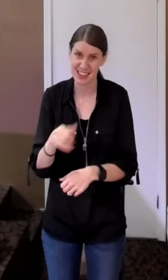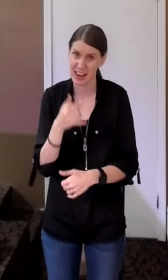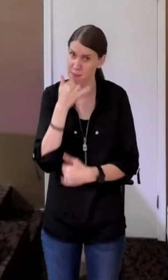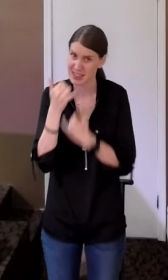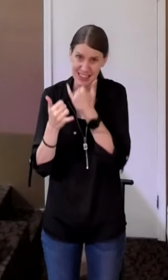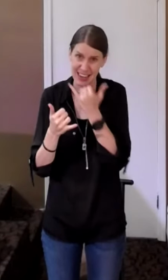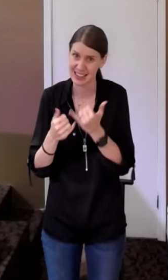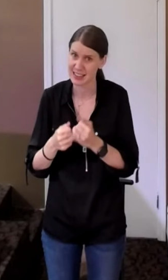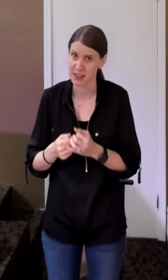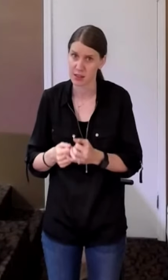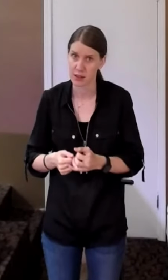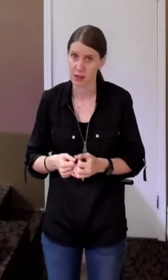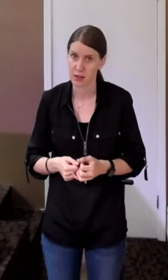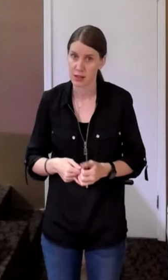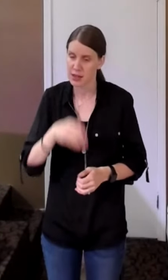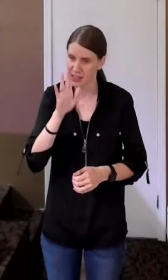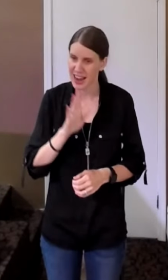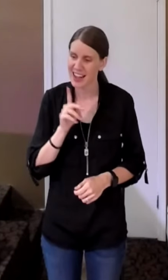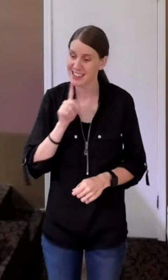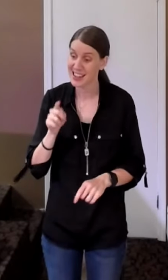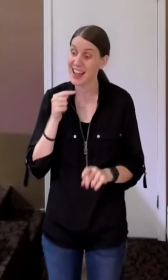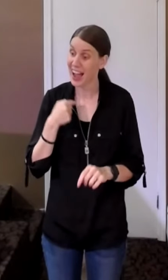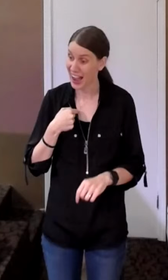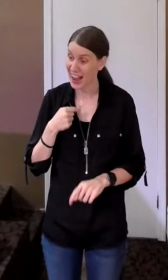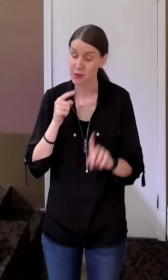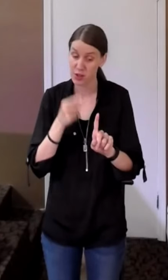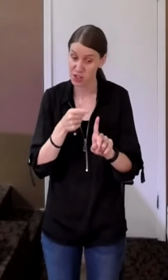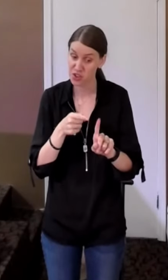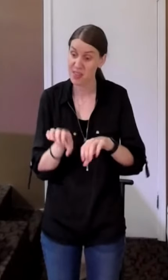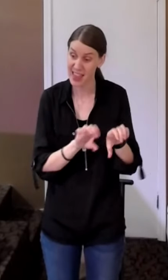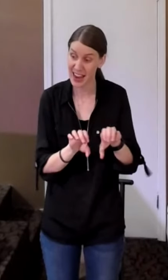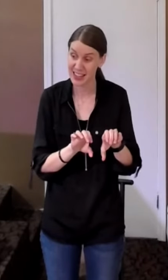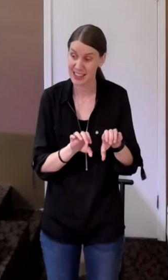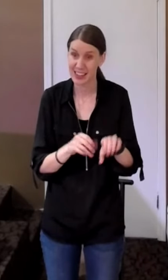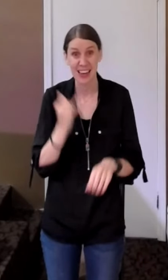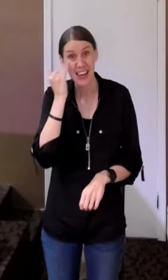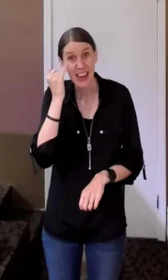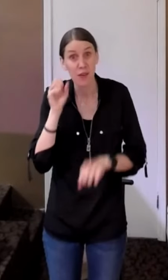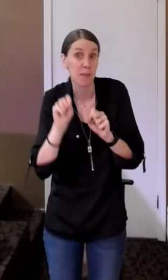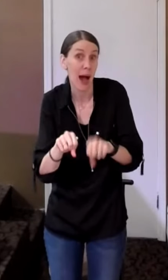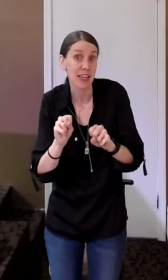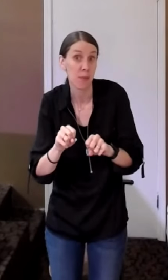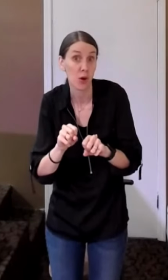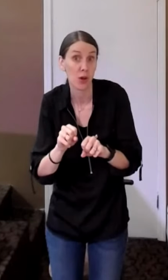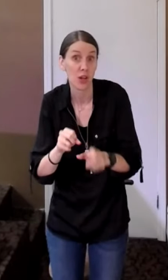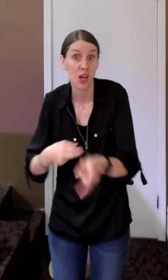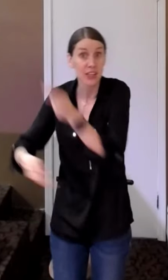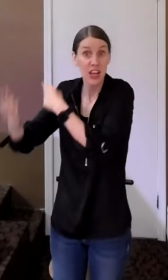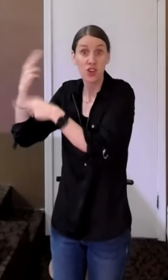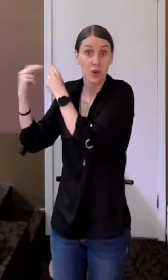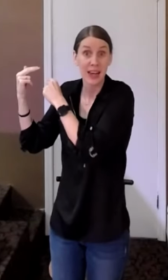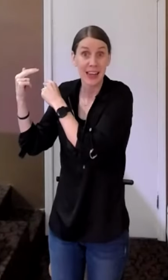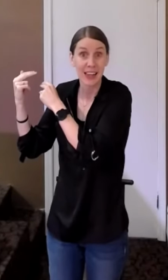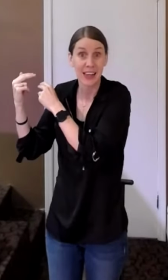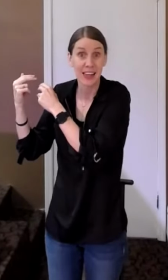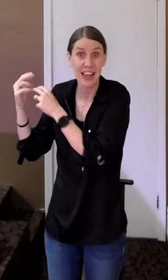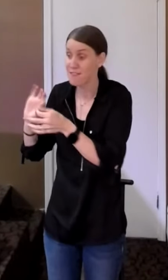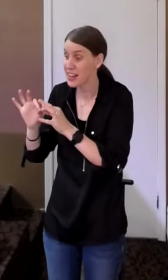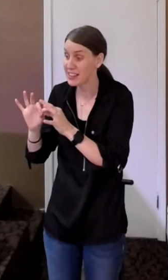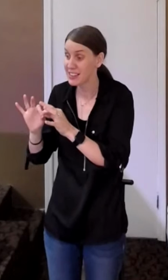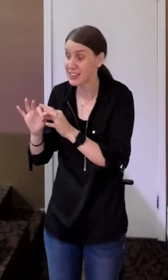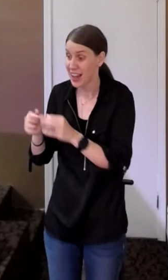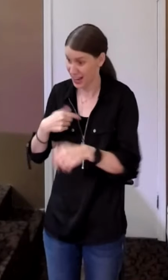through. Here's what God would have me to do. And if I could go back and redo it, I would. But you know what? I can't. You have